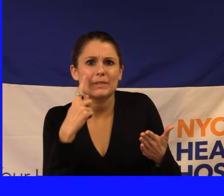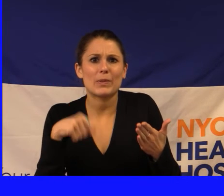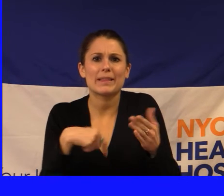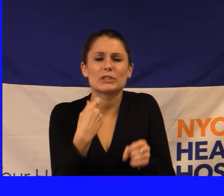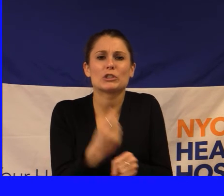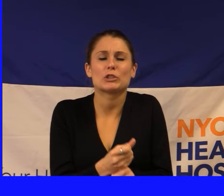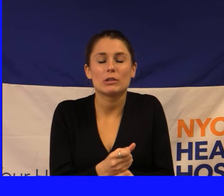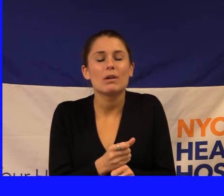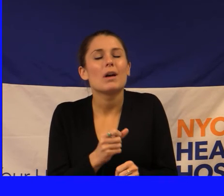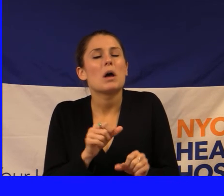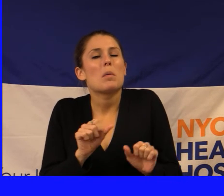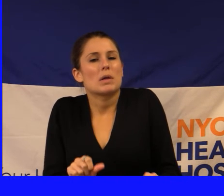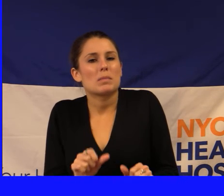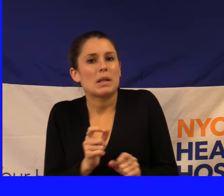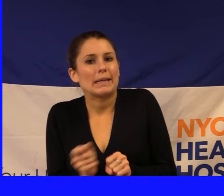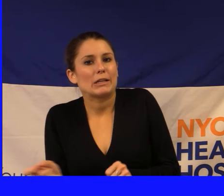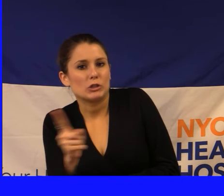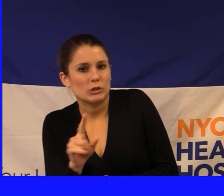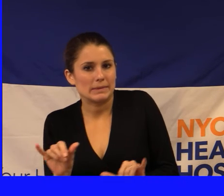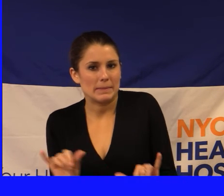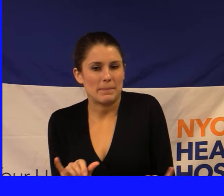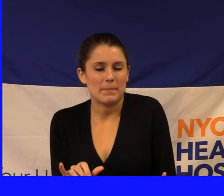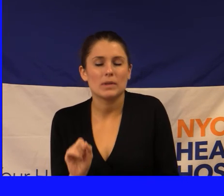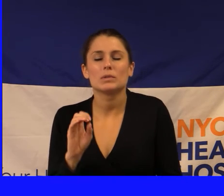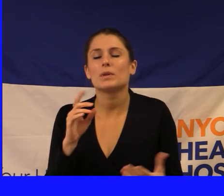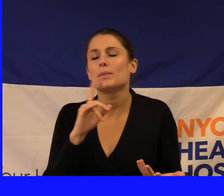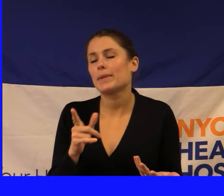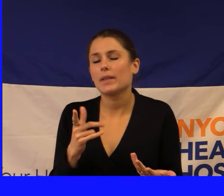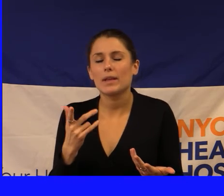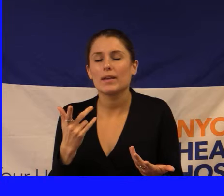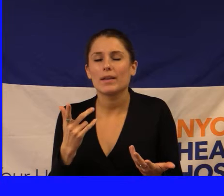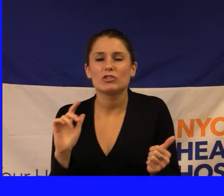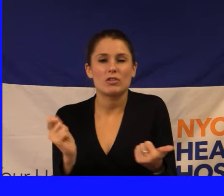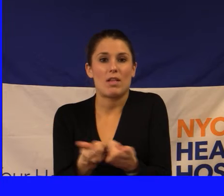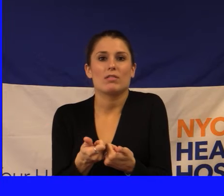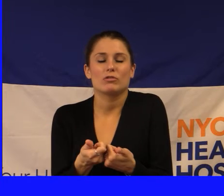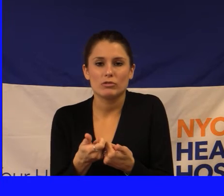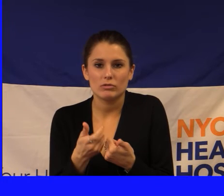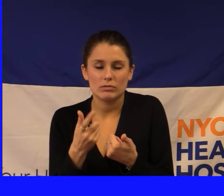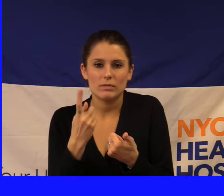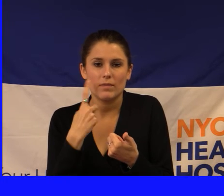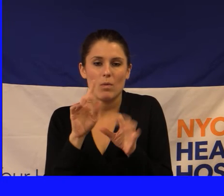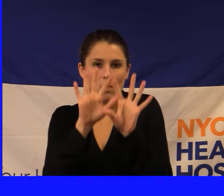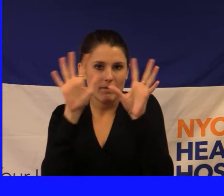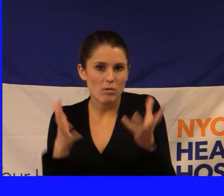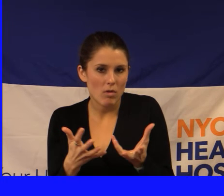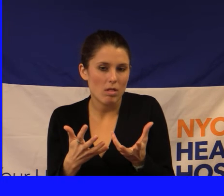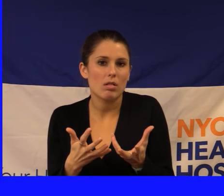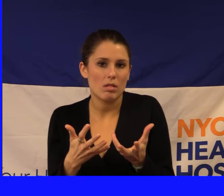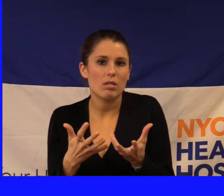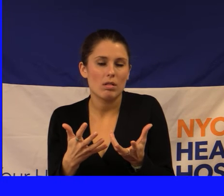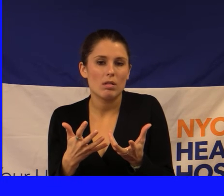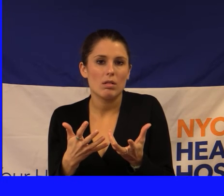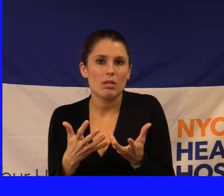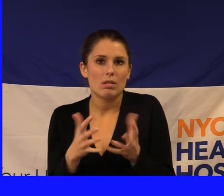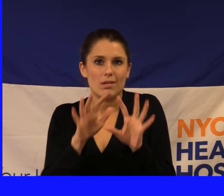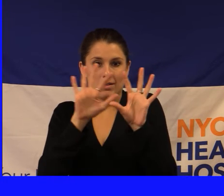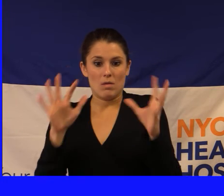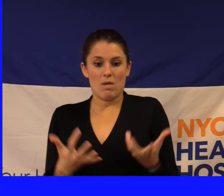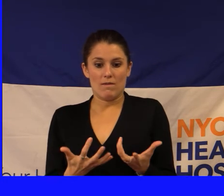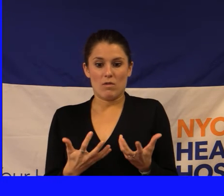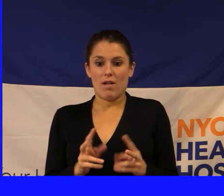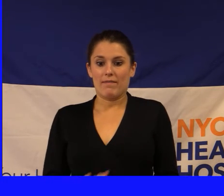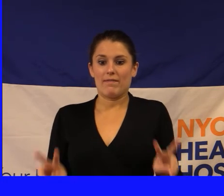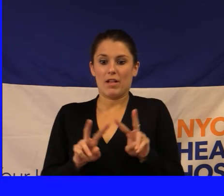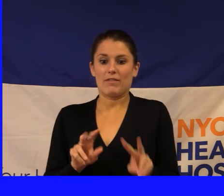year. So it is a challenge, I think, for the overall, looking at the overall value